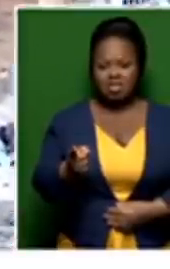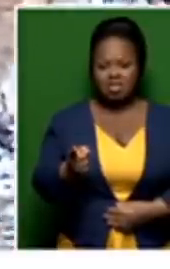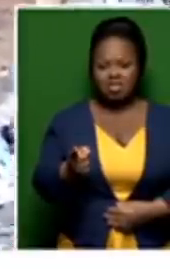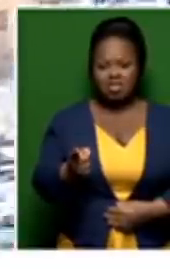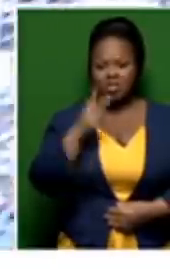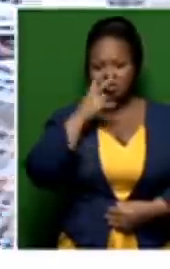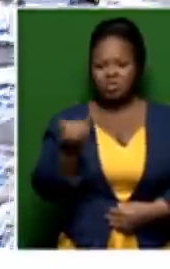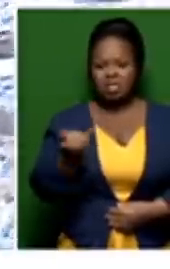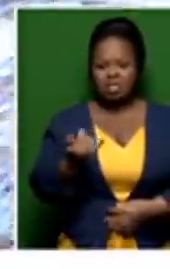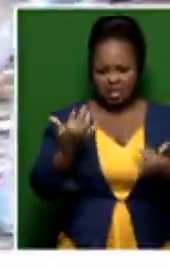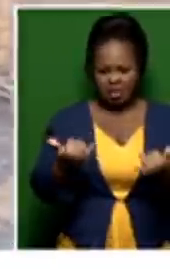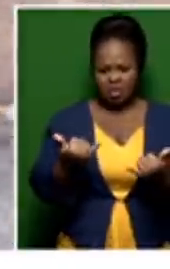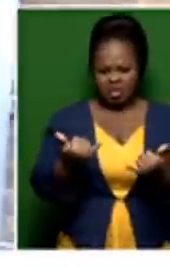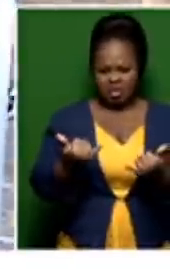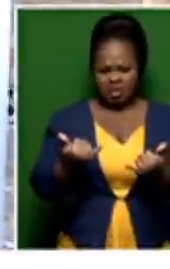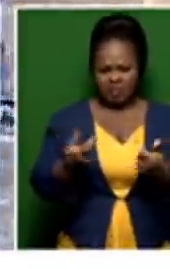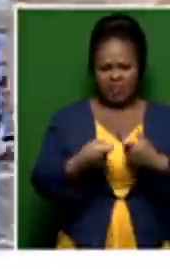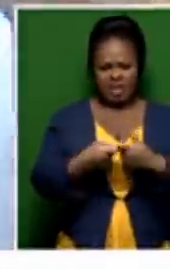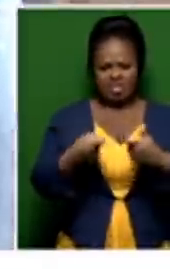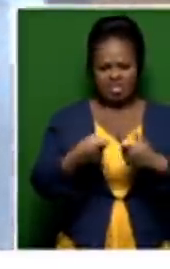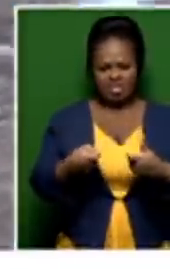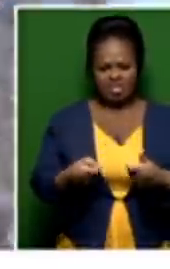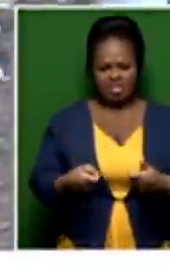seems now there's a scuffle between.